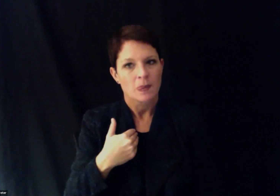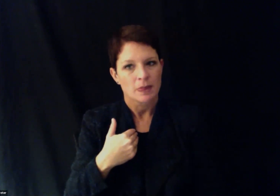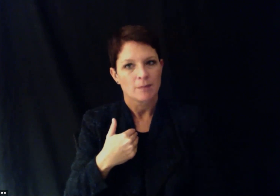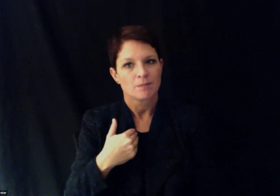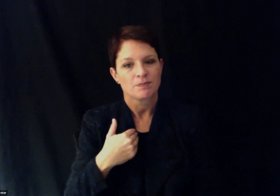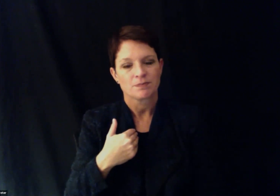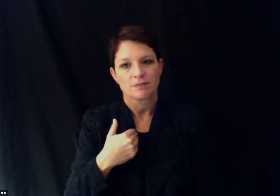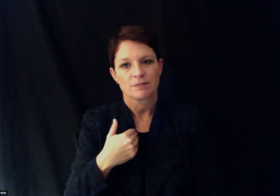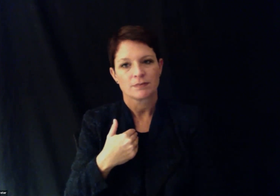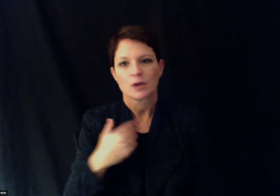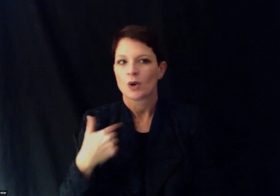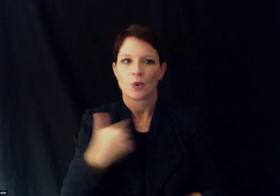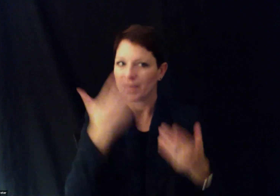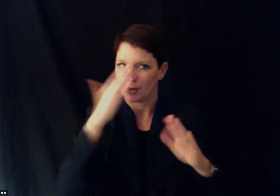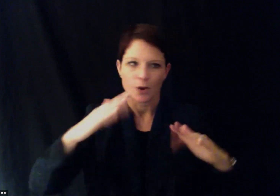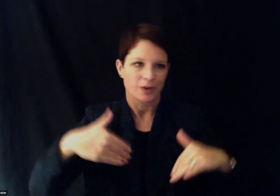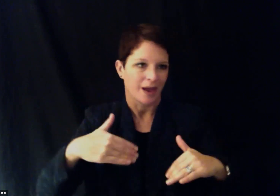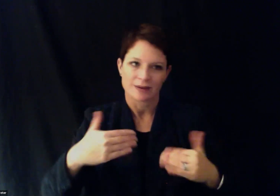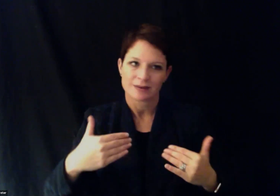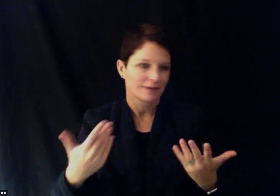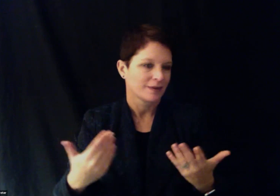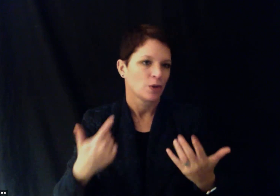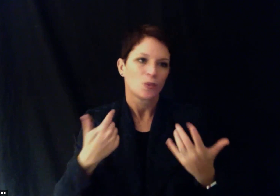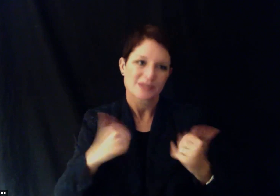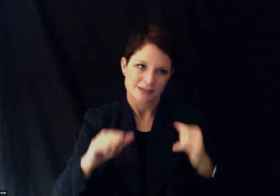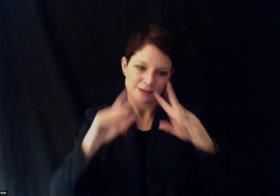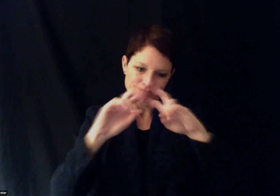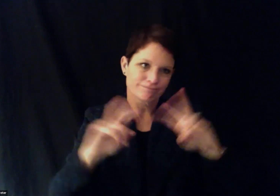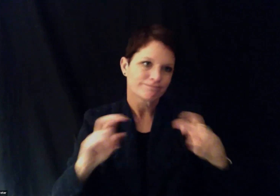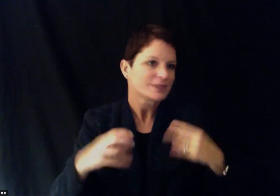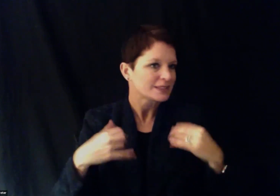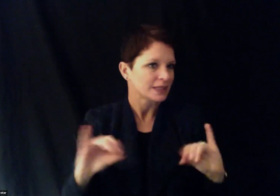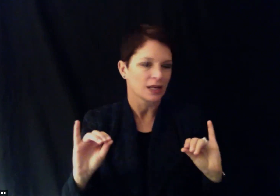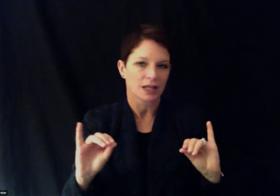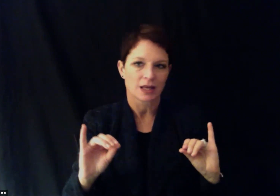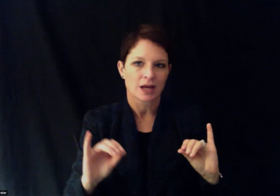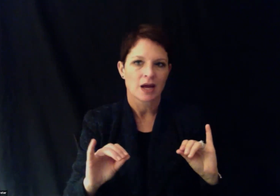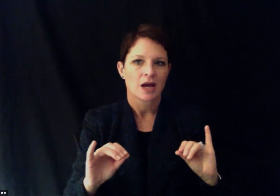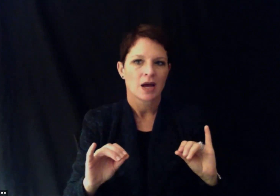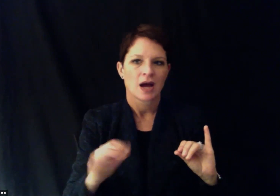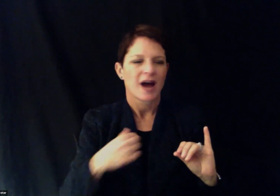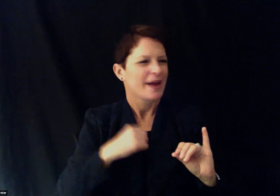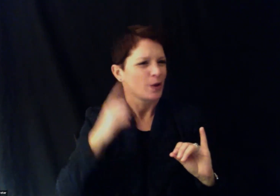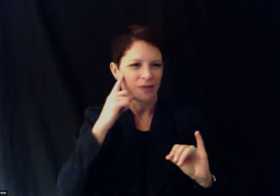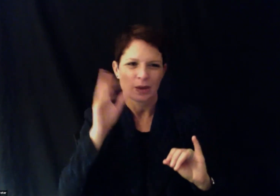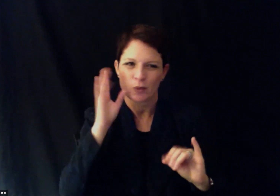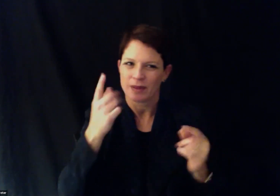just don't know yet. We're not far enough out. I don't anticipate that it'll be every